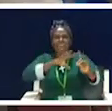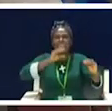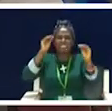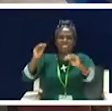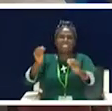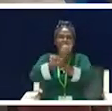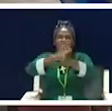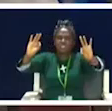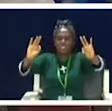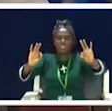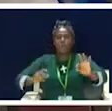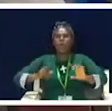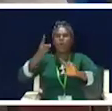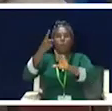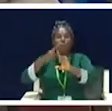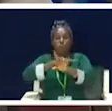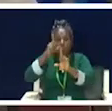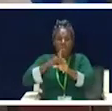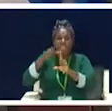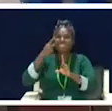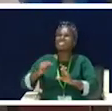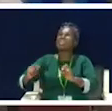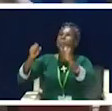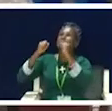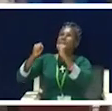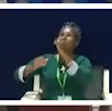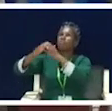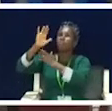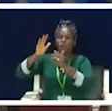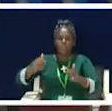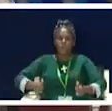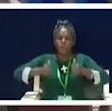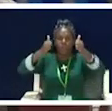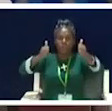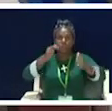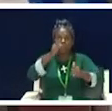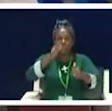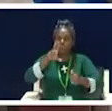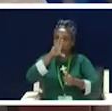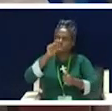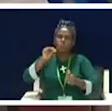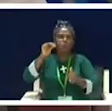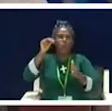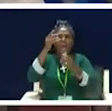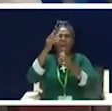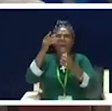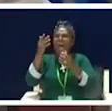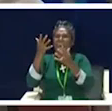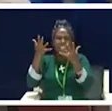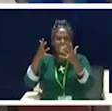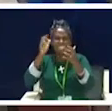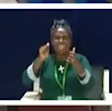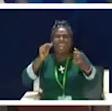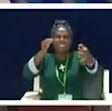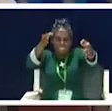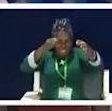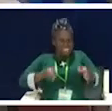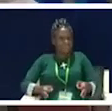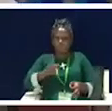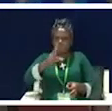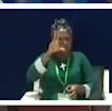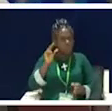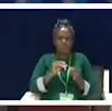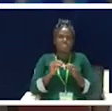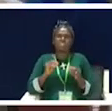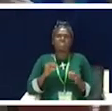the everlasting arm of God promotes you, no hand can demote you. When the everlasting arm of God opens